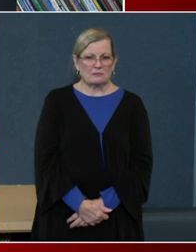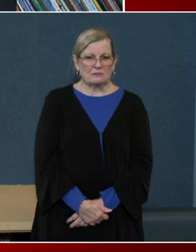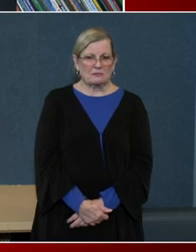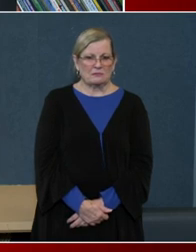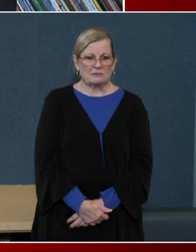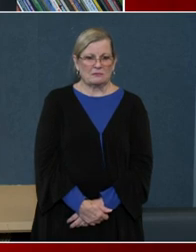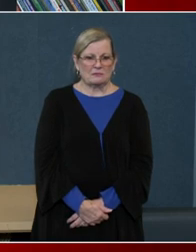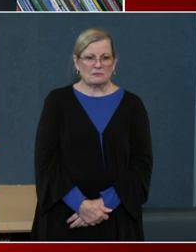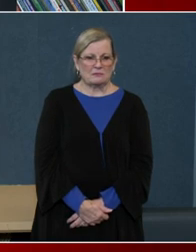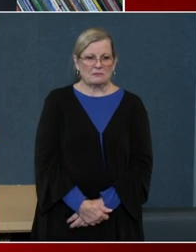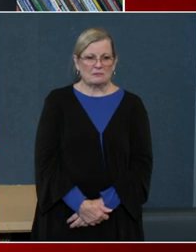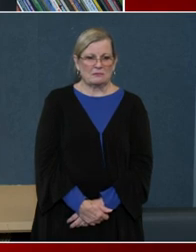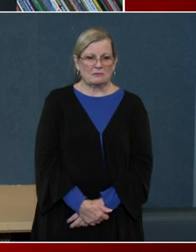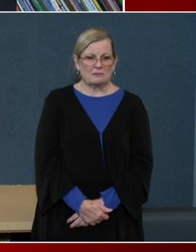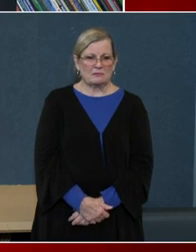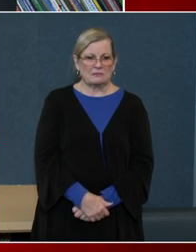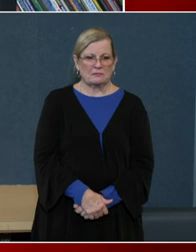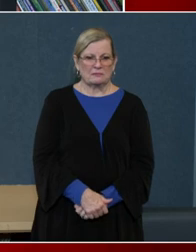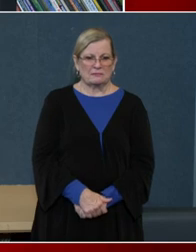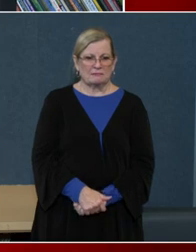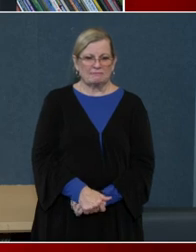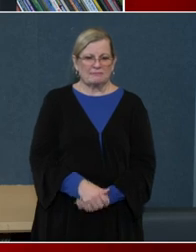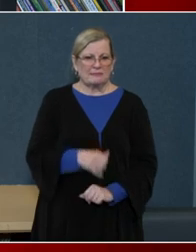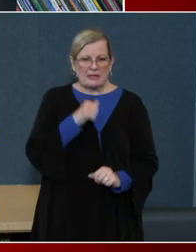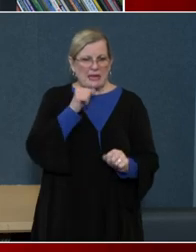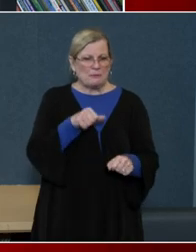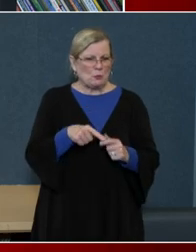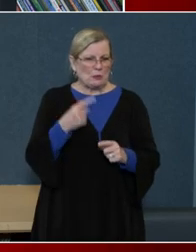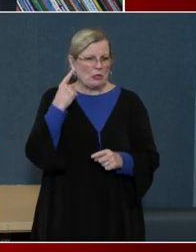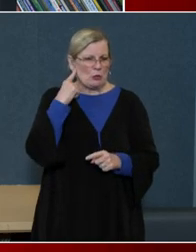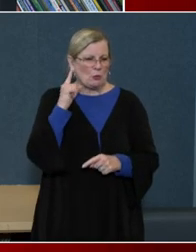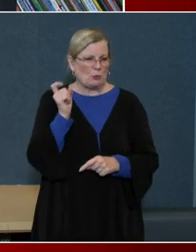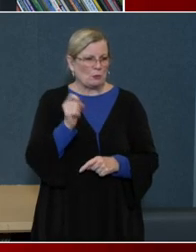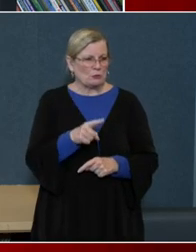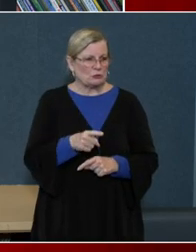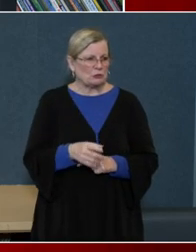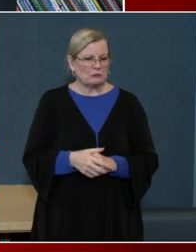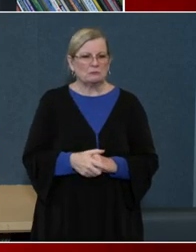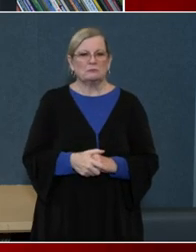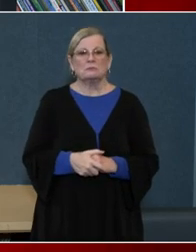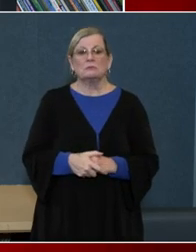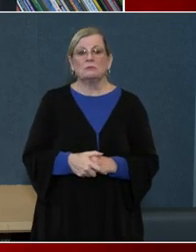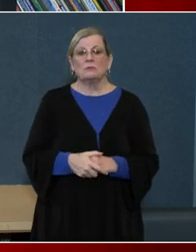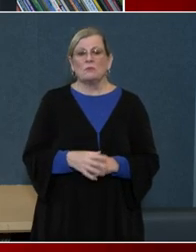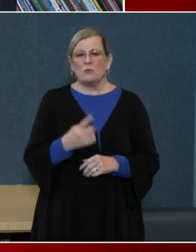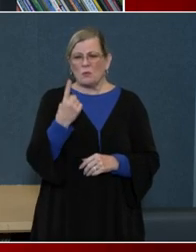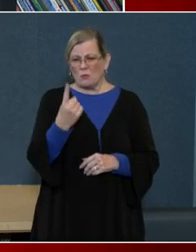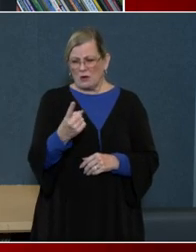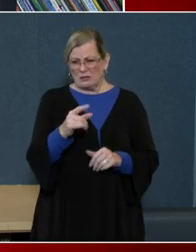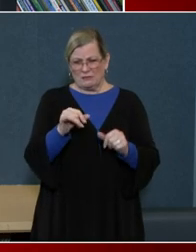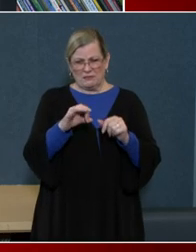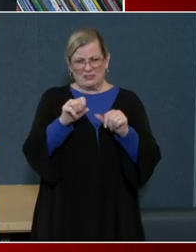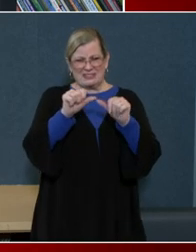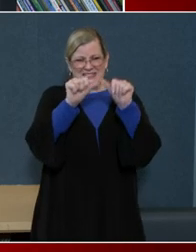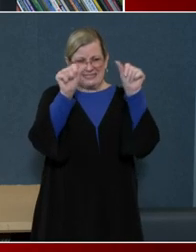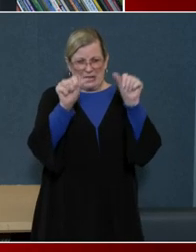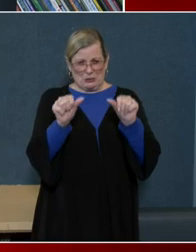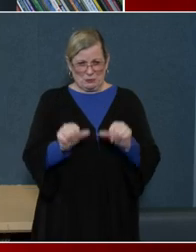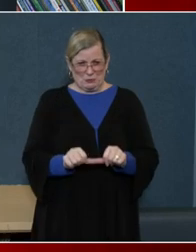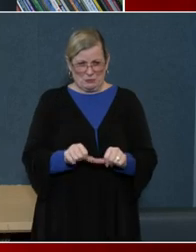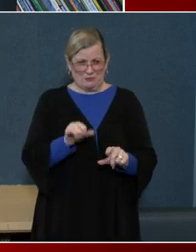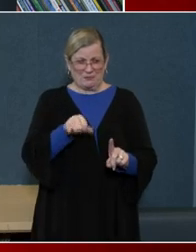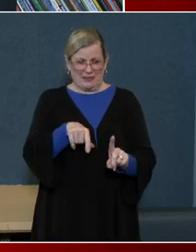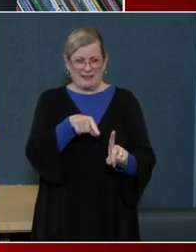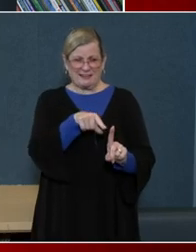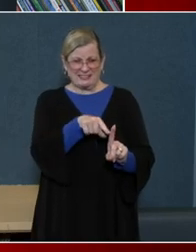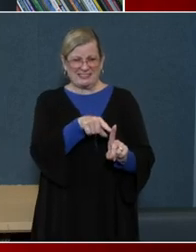I certainly think that there needs to be interpretive materials there for that statue. I think that I've heard people argue strongly in